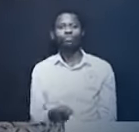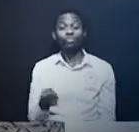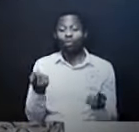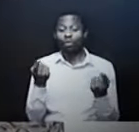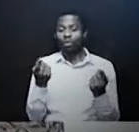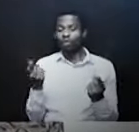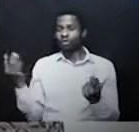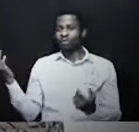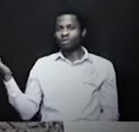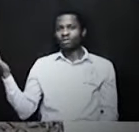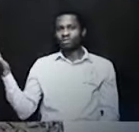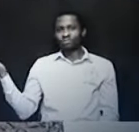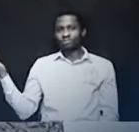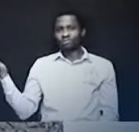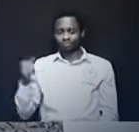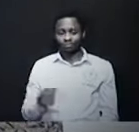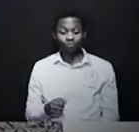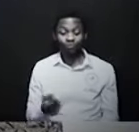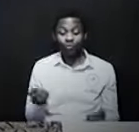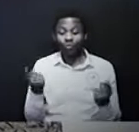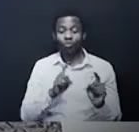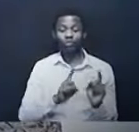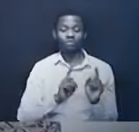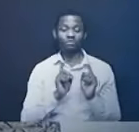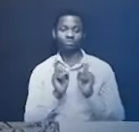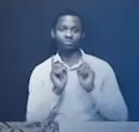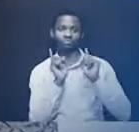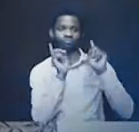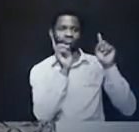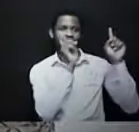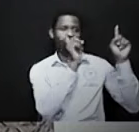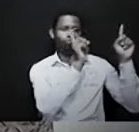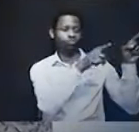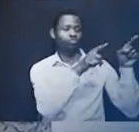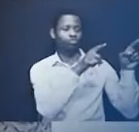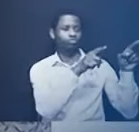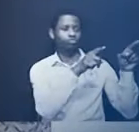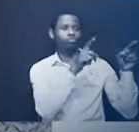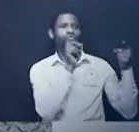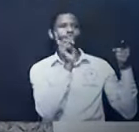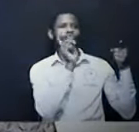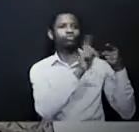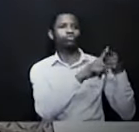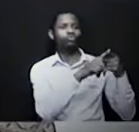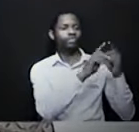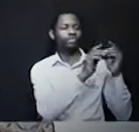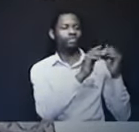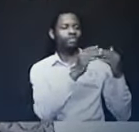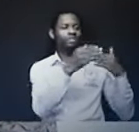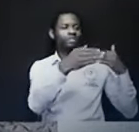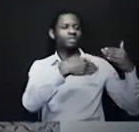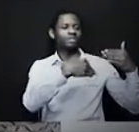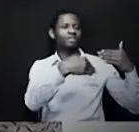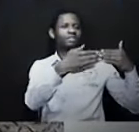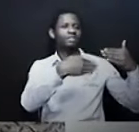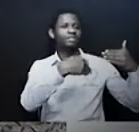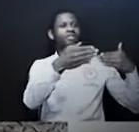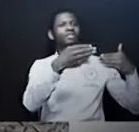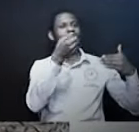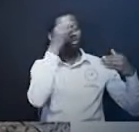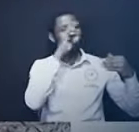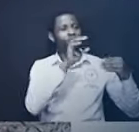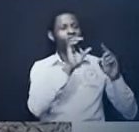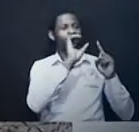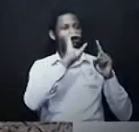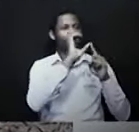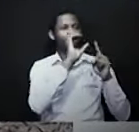took my seat in the public square. This is Job speaking. Where ye Job ena or kasano ye chase ye